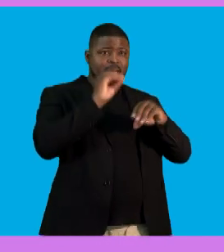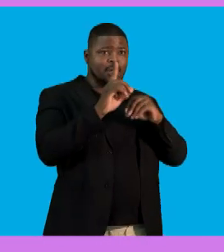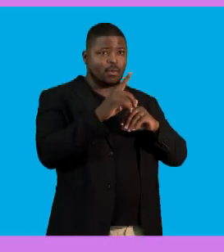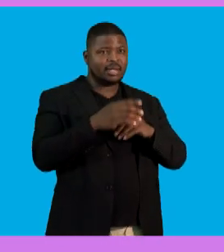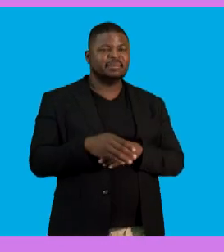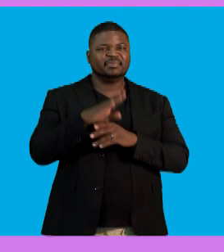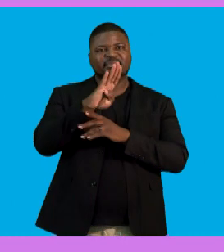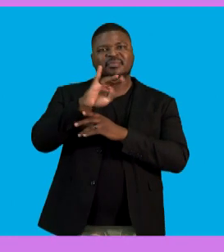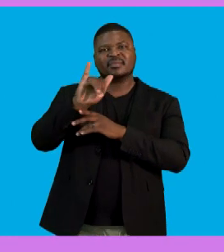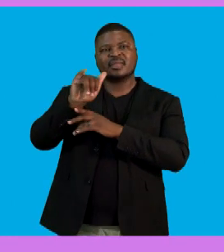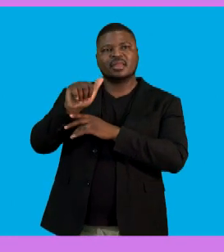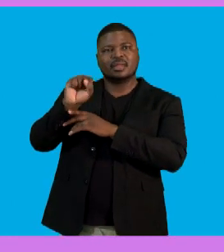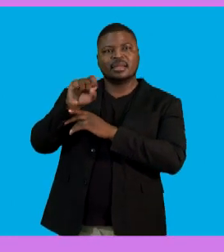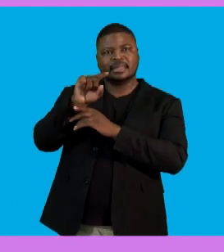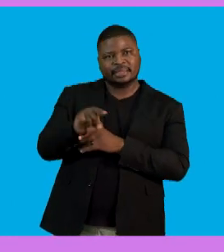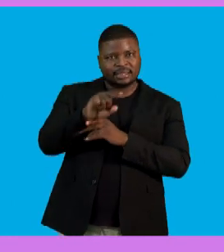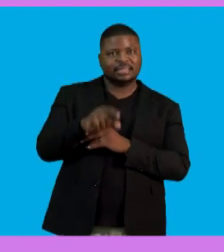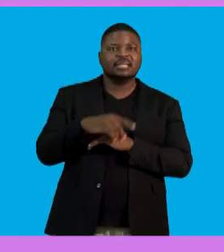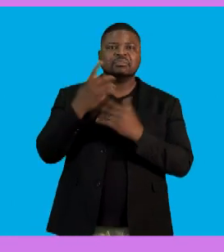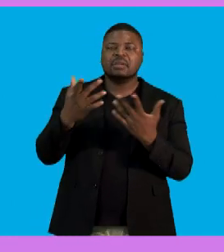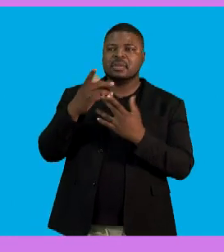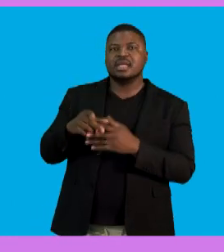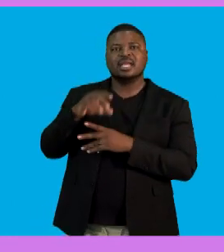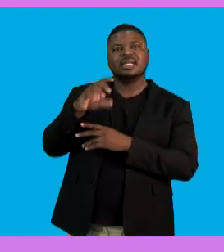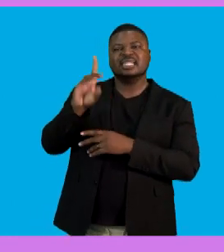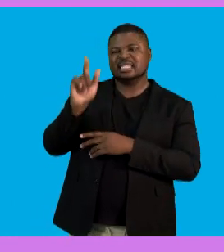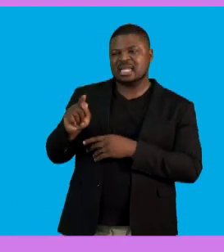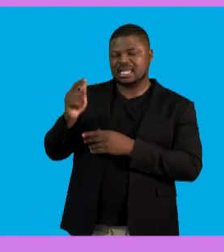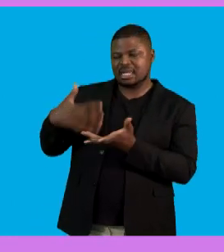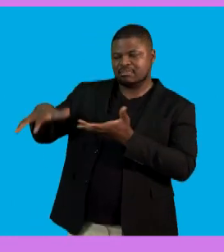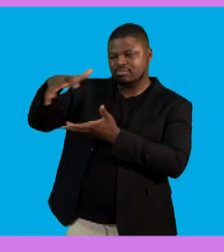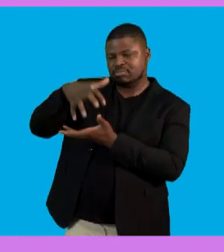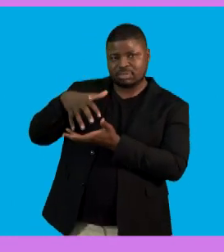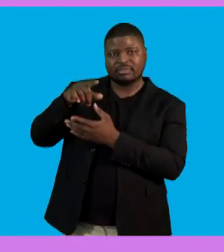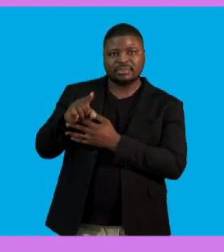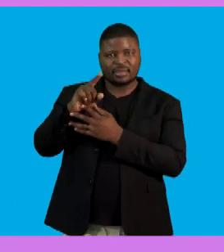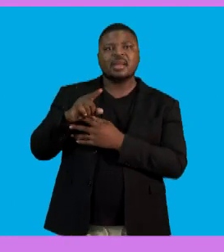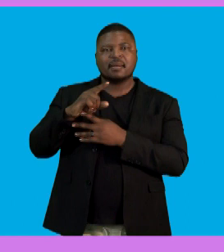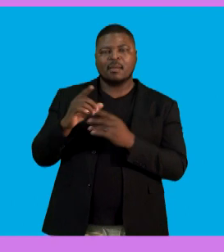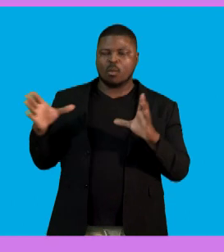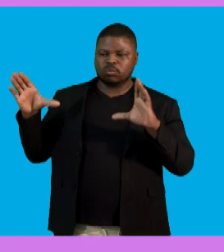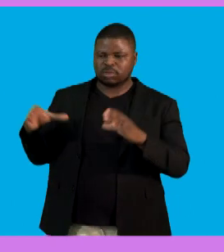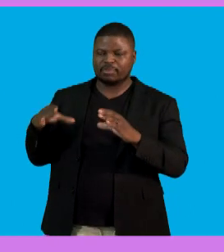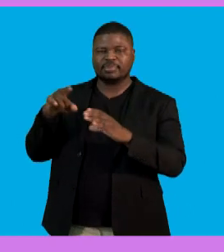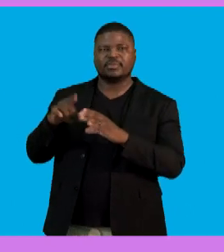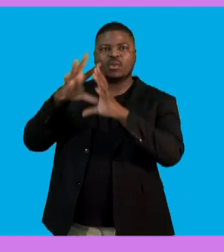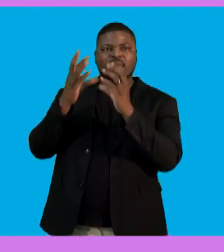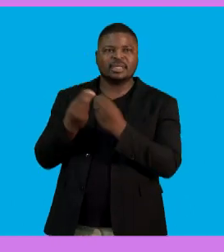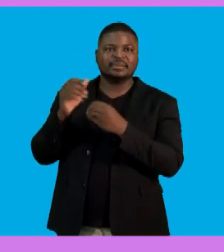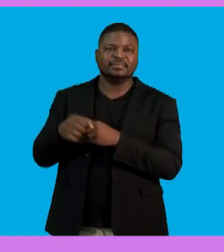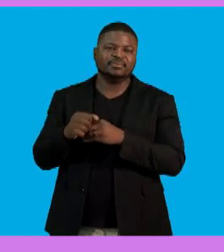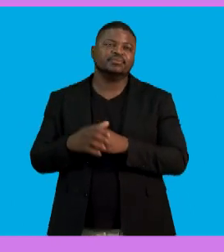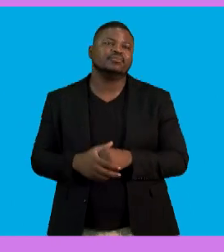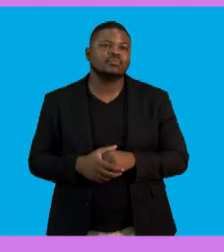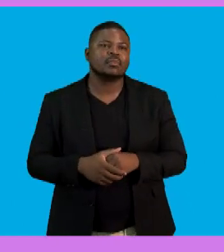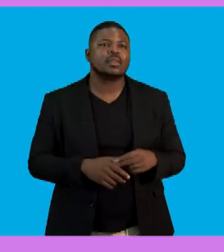So, bias. Bias is when we pick our sample without taking all factors into account. Categorical data, that is data